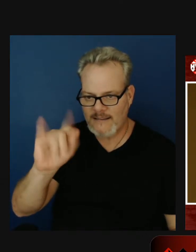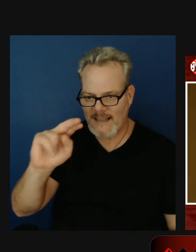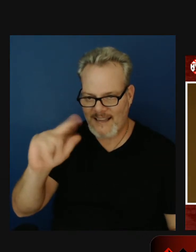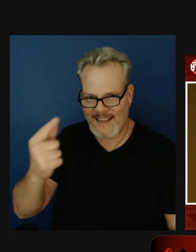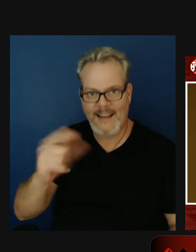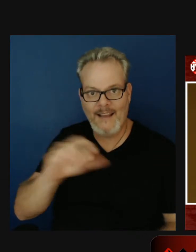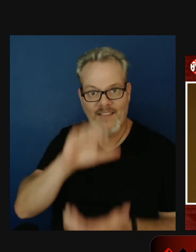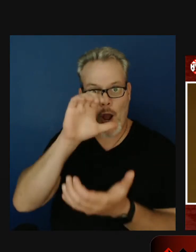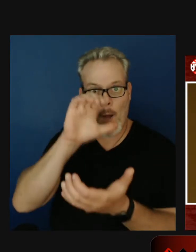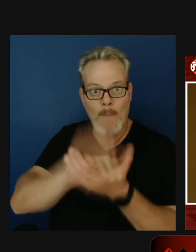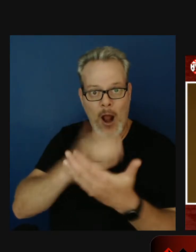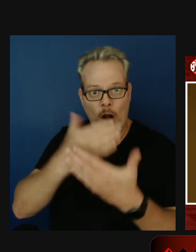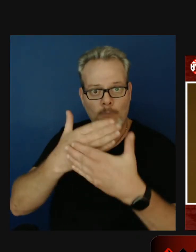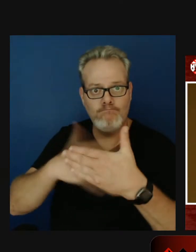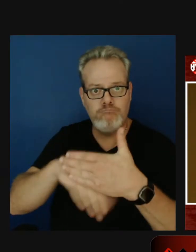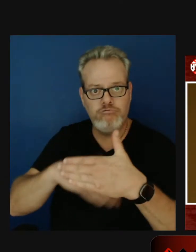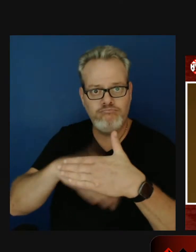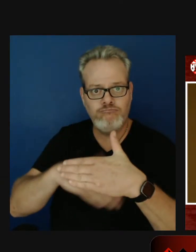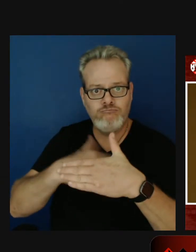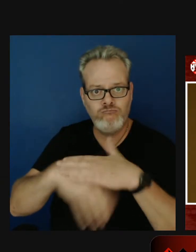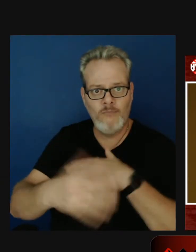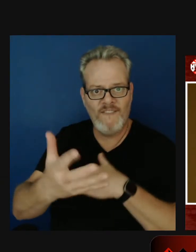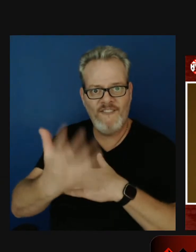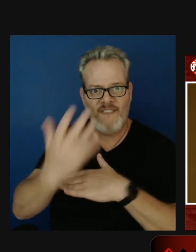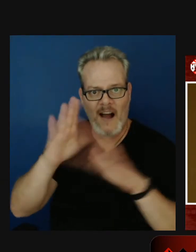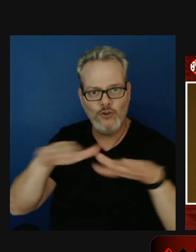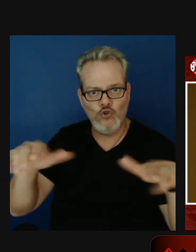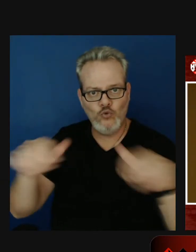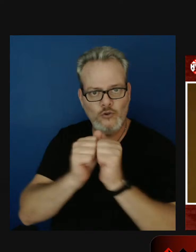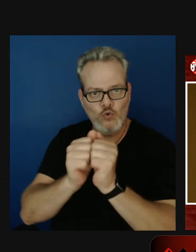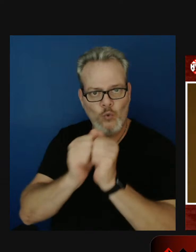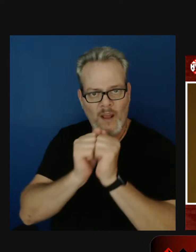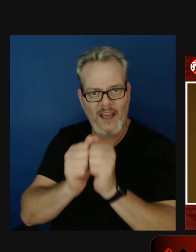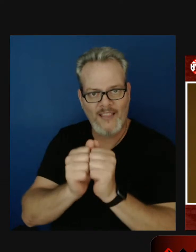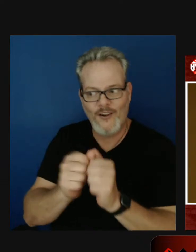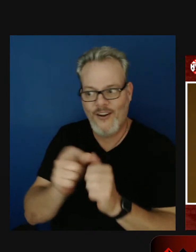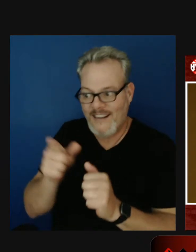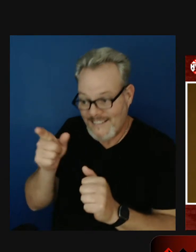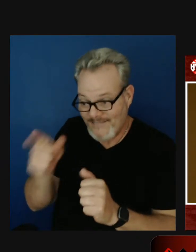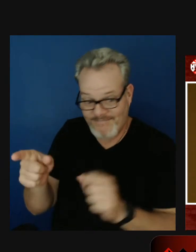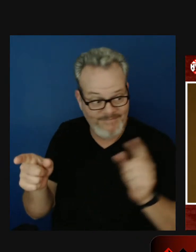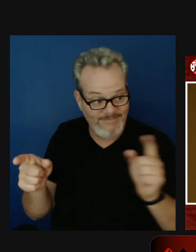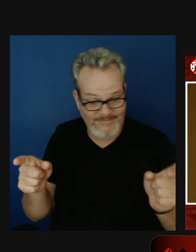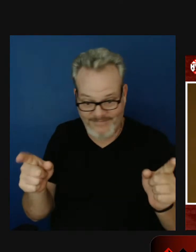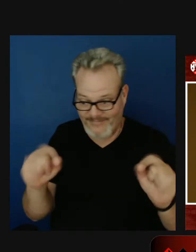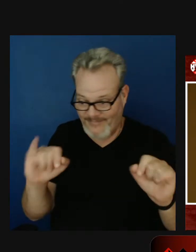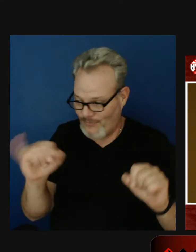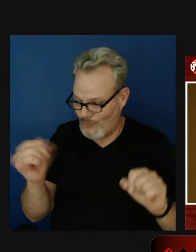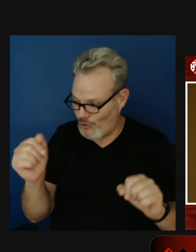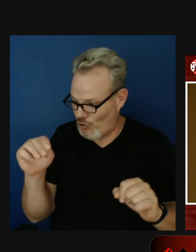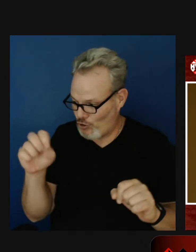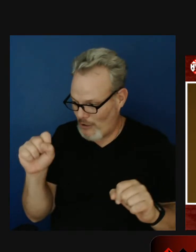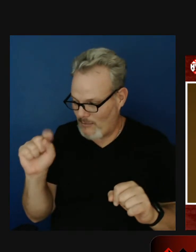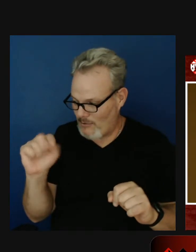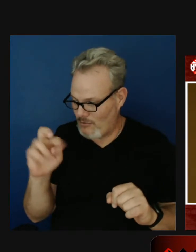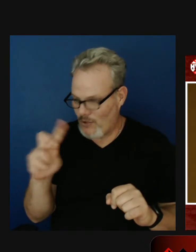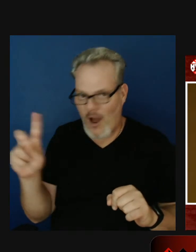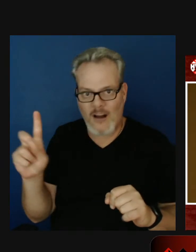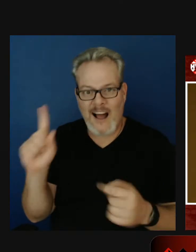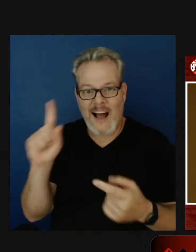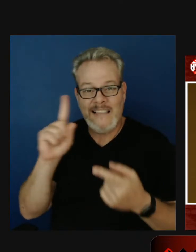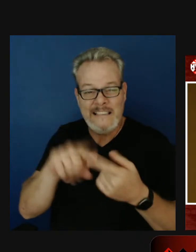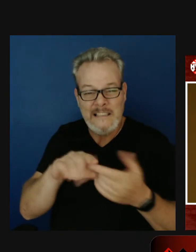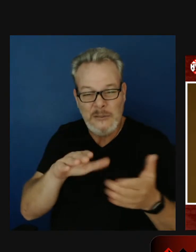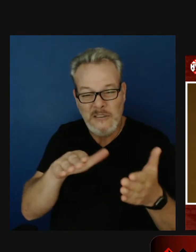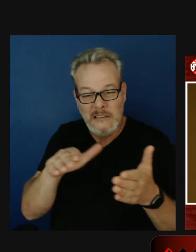kids together. She knew him the rest of his life as James Todd until his deathbed, where he confessed,